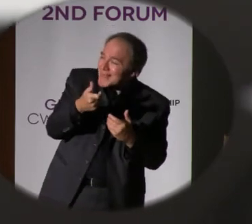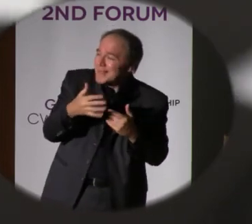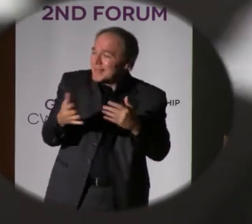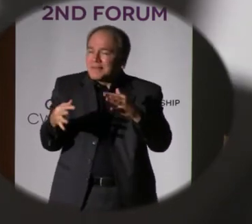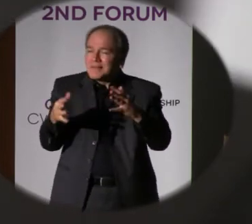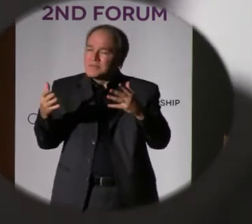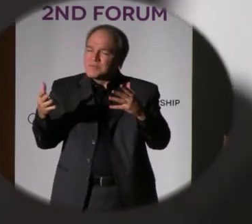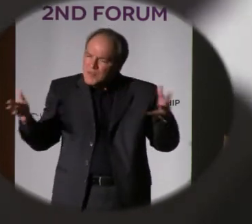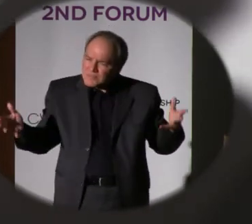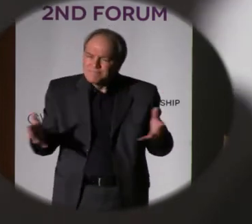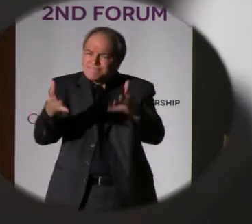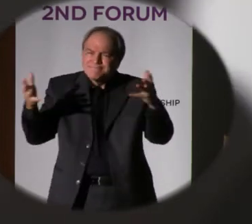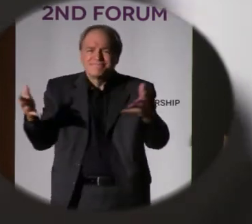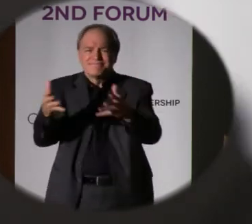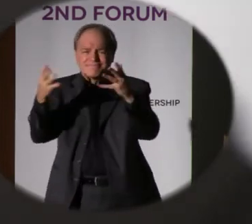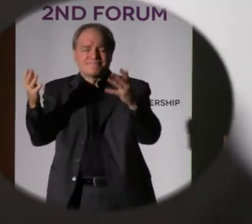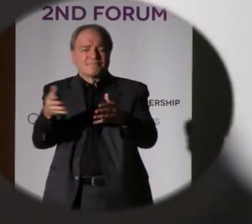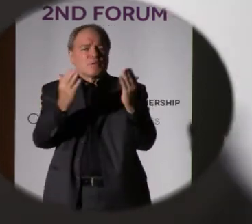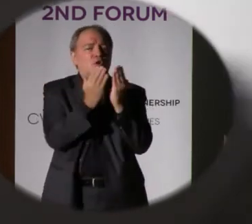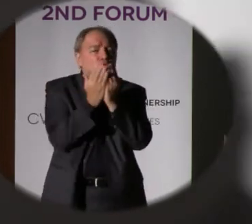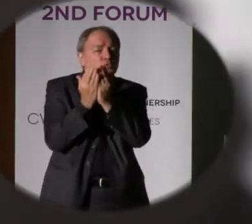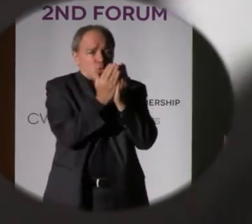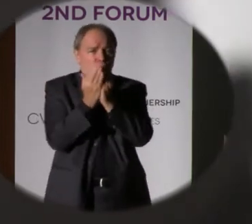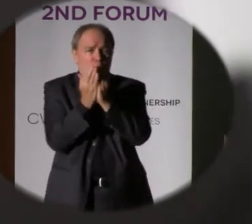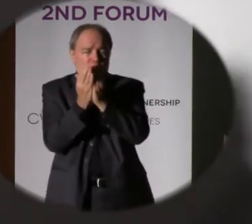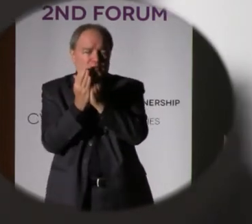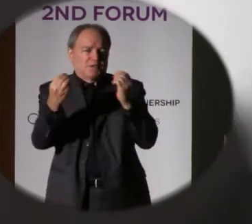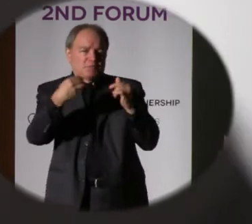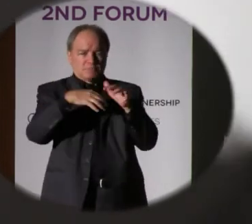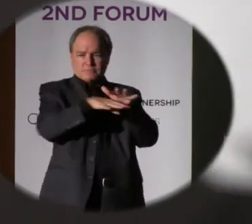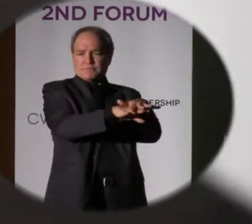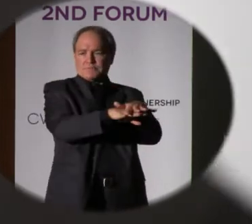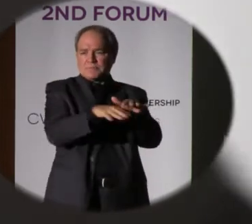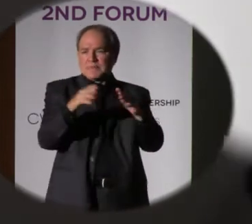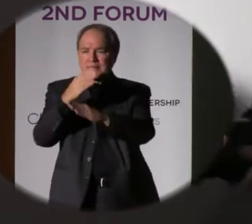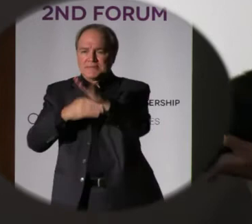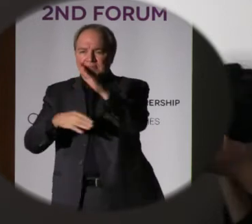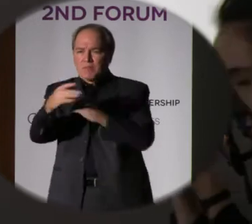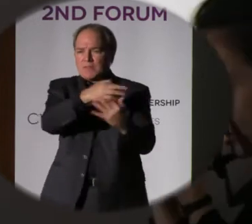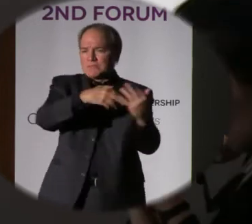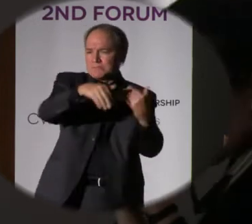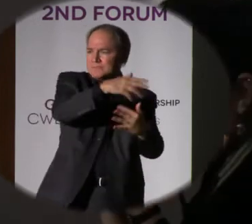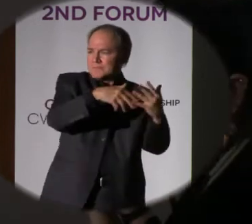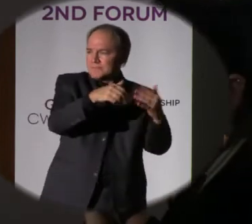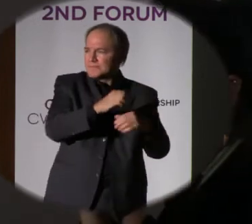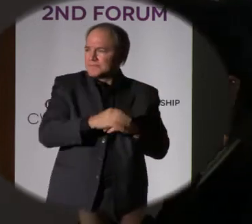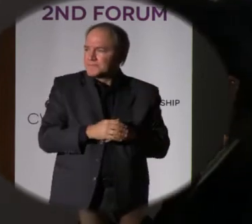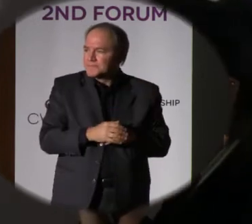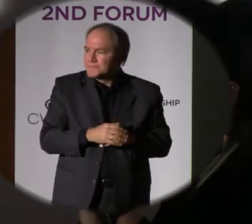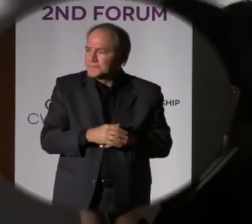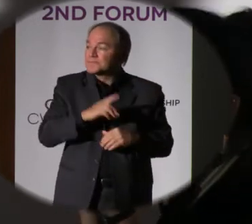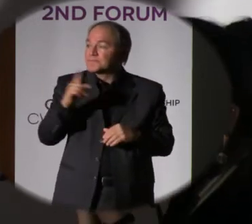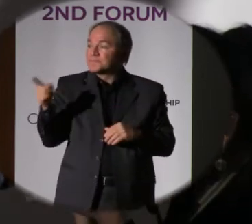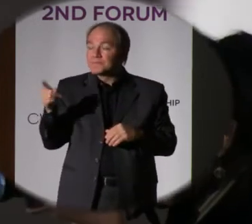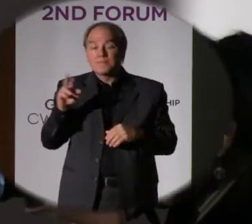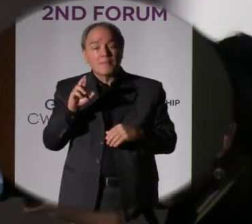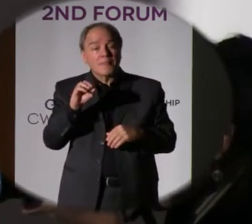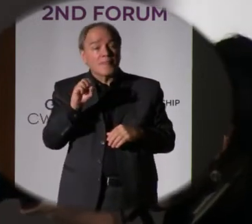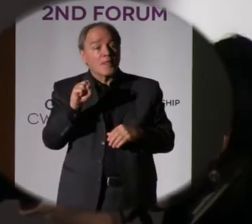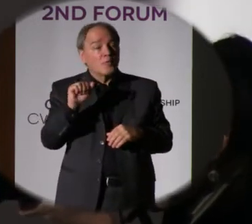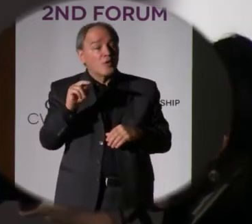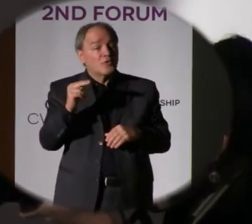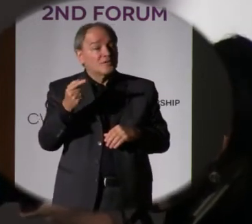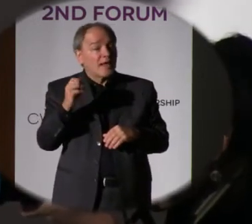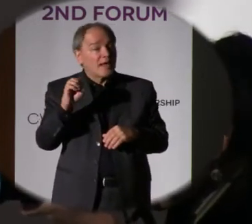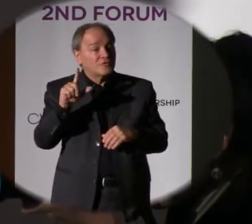in schools? So it's in schools? In schools. Well, we have the education team here